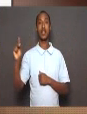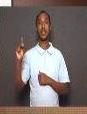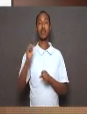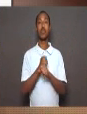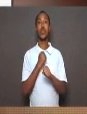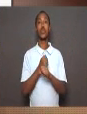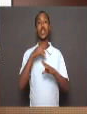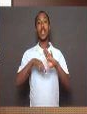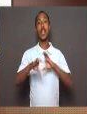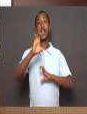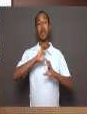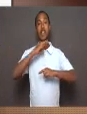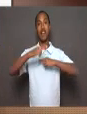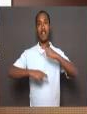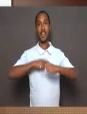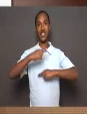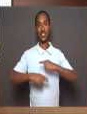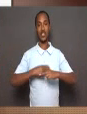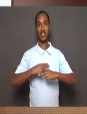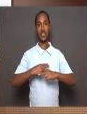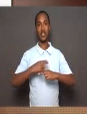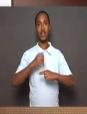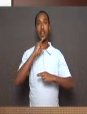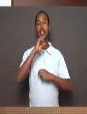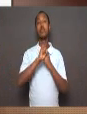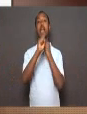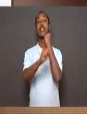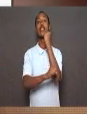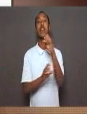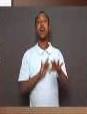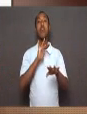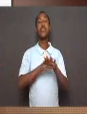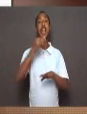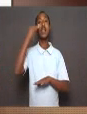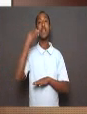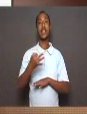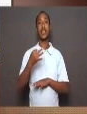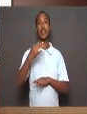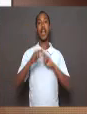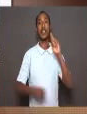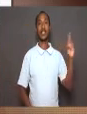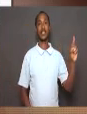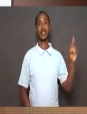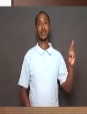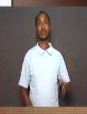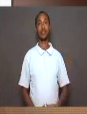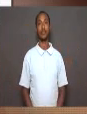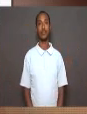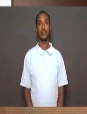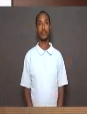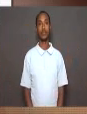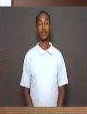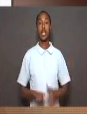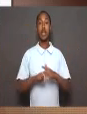produced in a chemical reaction is based on the limiting reactant. Let